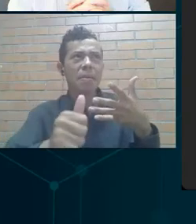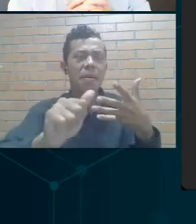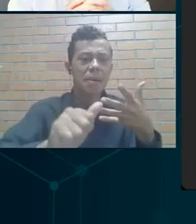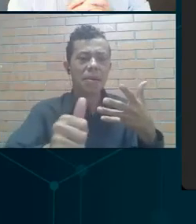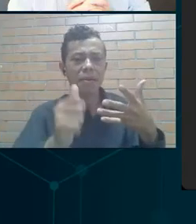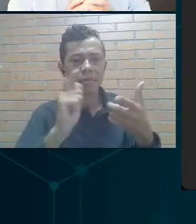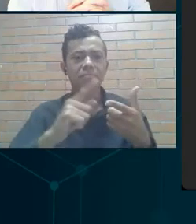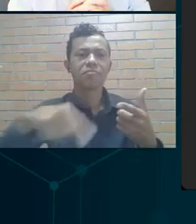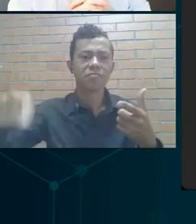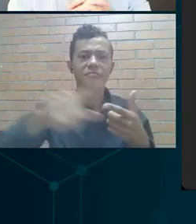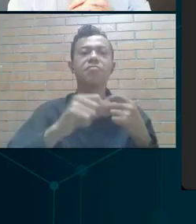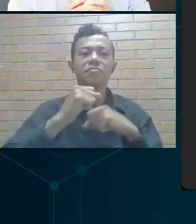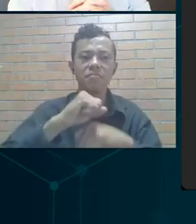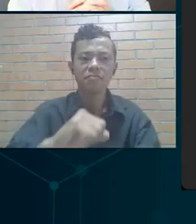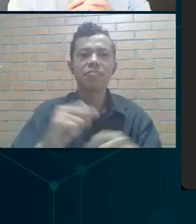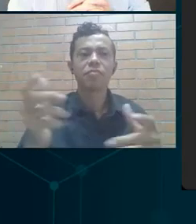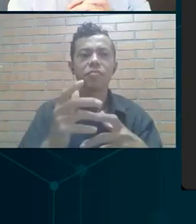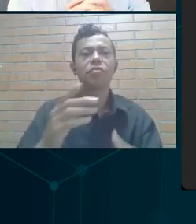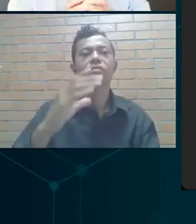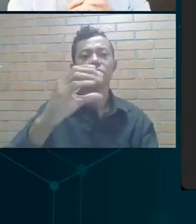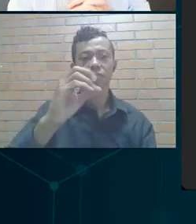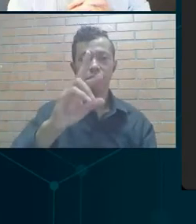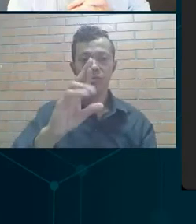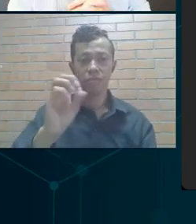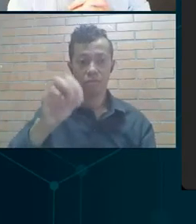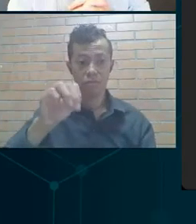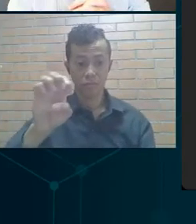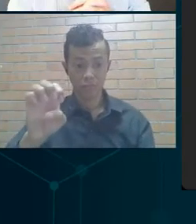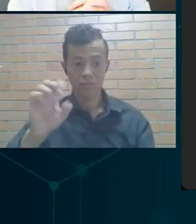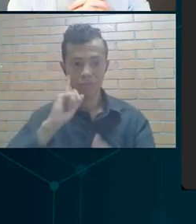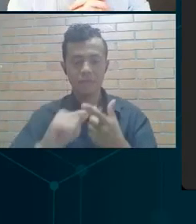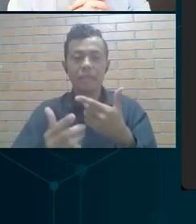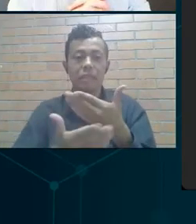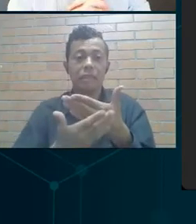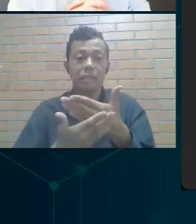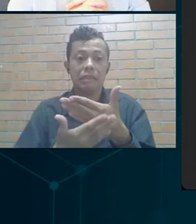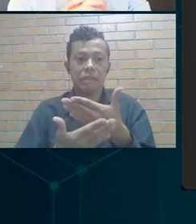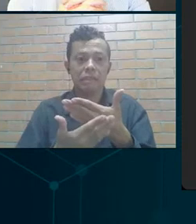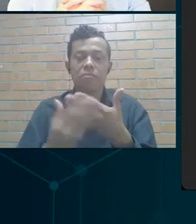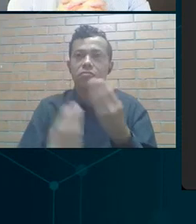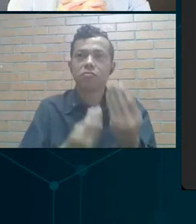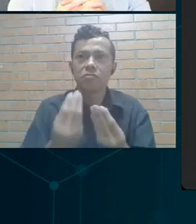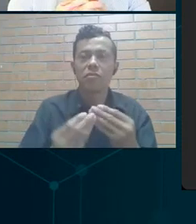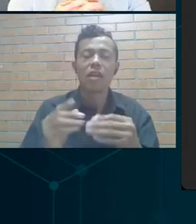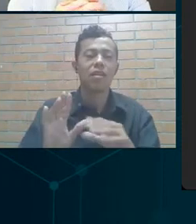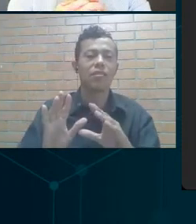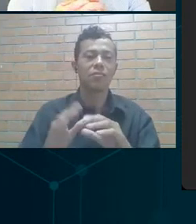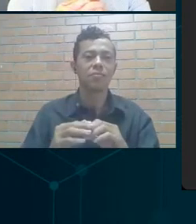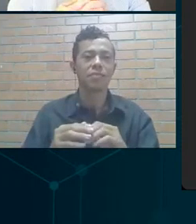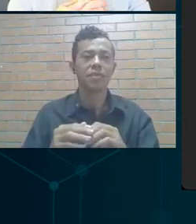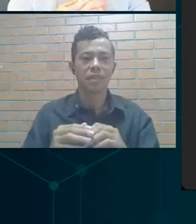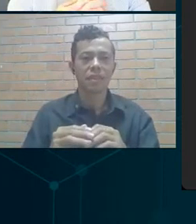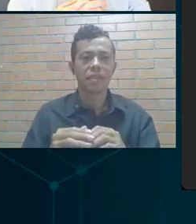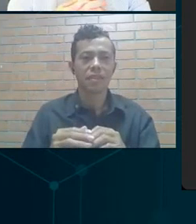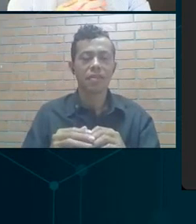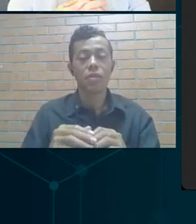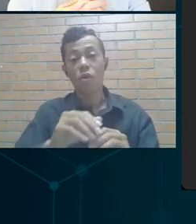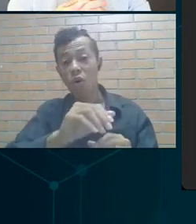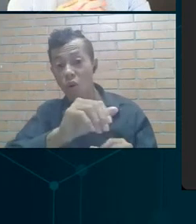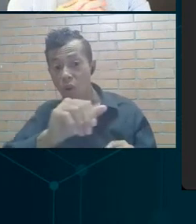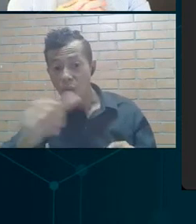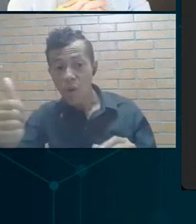ask one of your technical people to go and use Lighthouse and point it at your own website and see how performant it